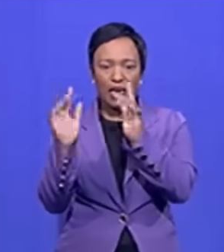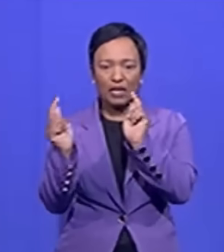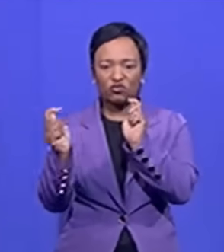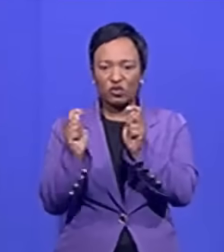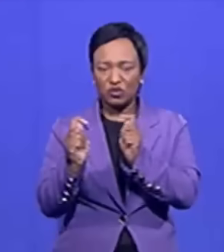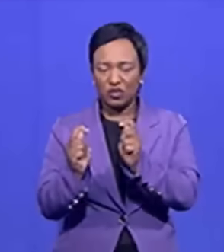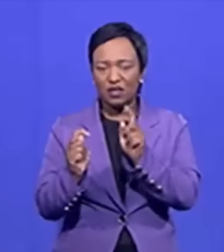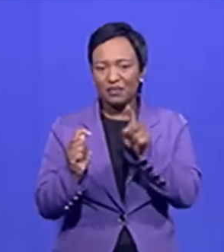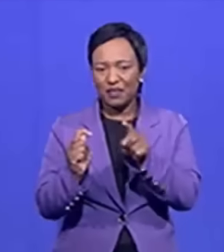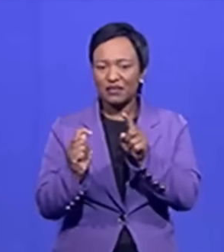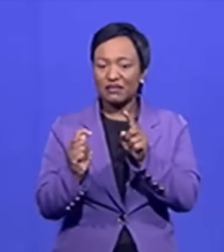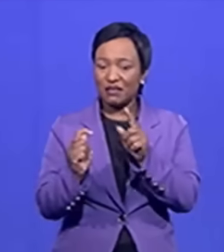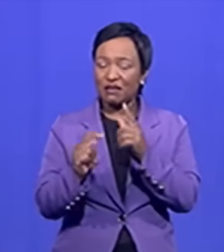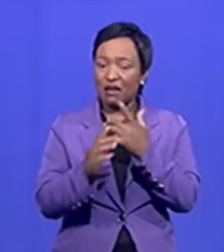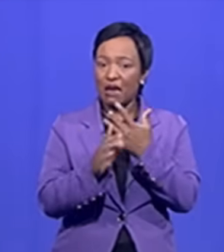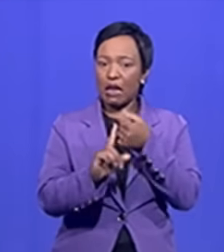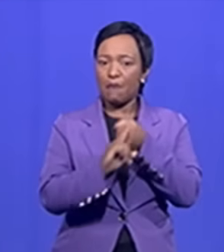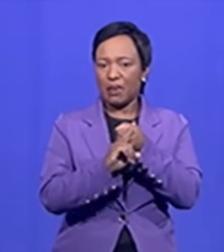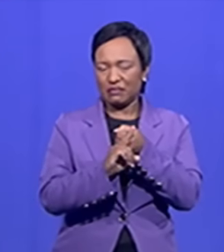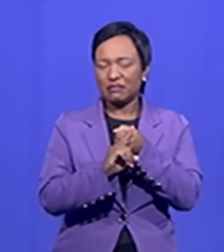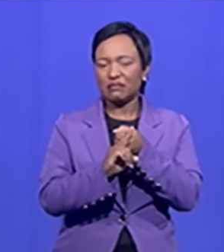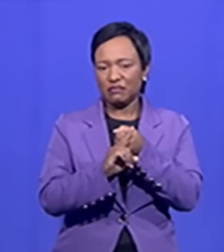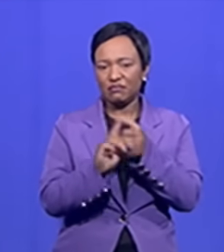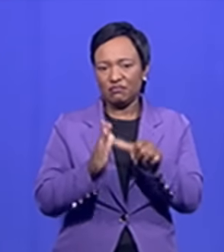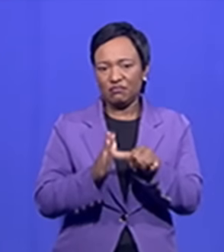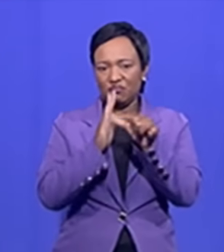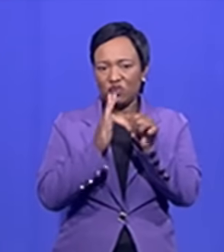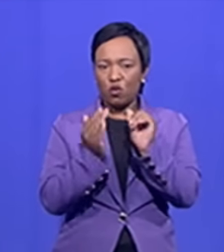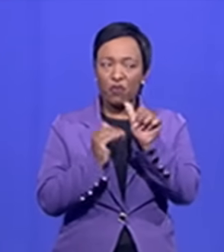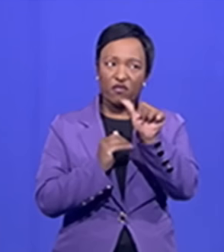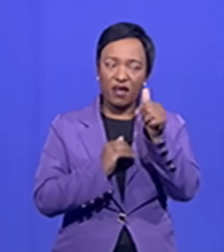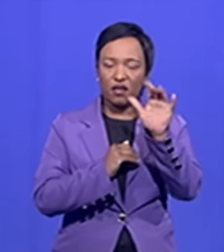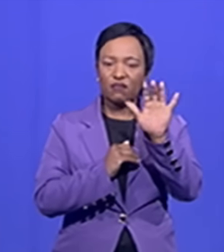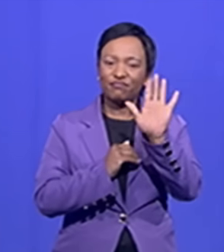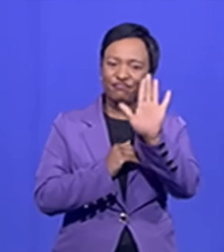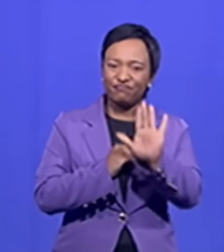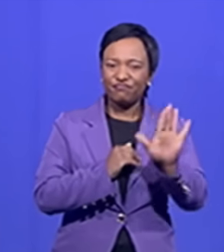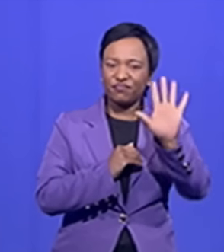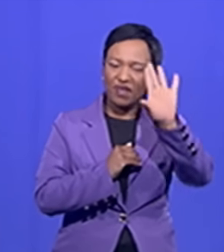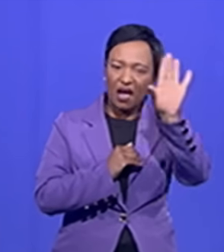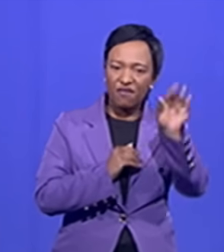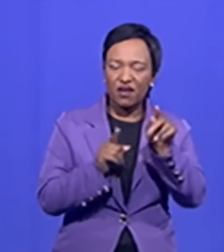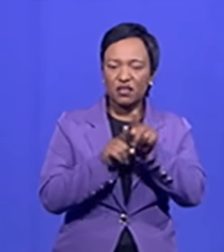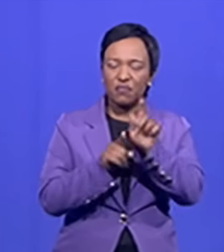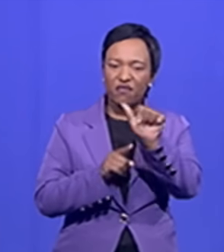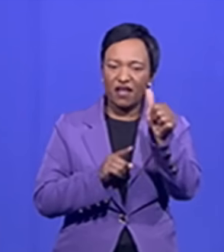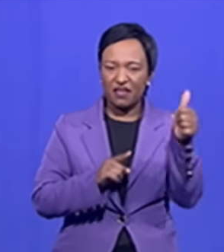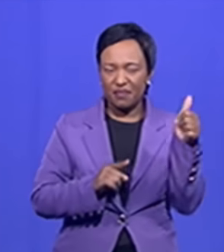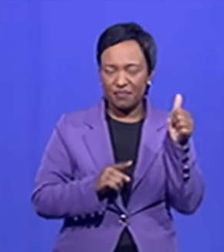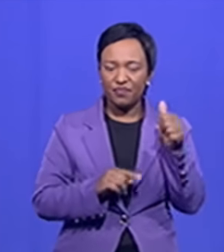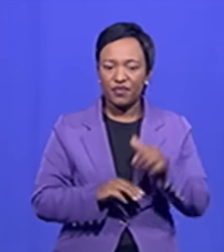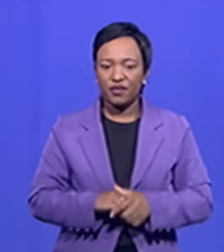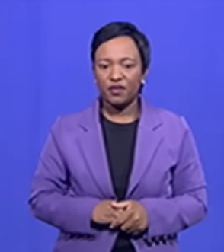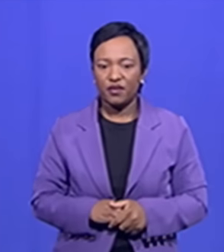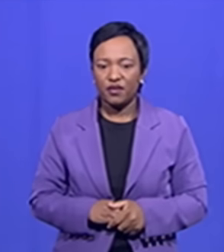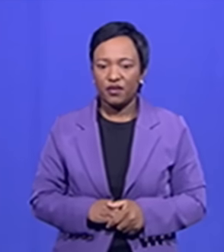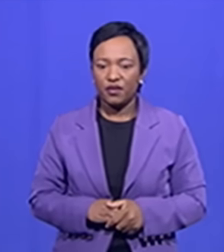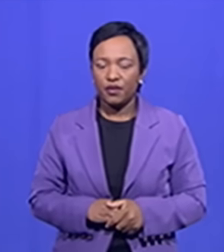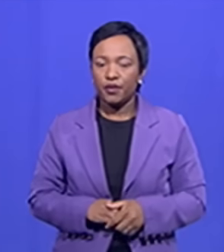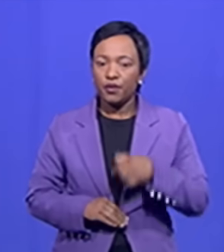le kgahlamelo e matla ho bona papisong le ba dikontinente tse ding. We are going to concentrate on funding